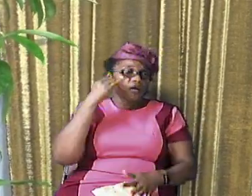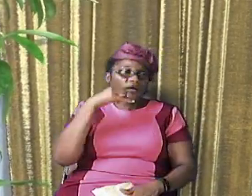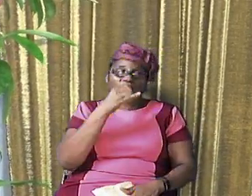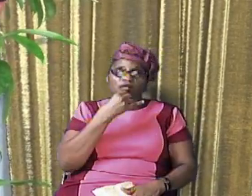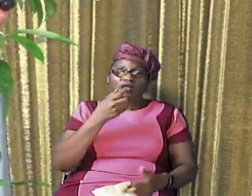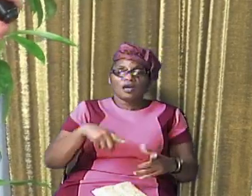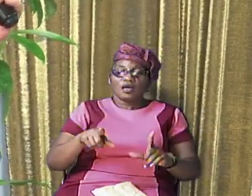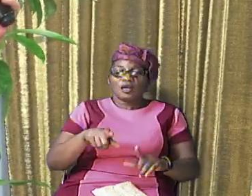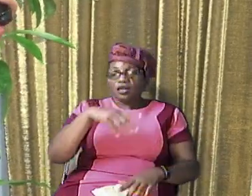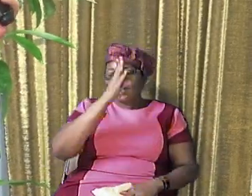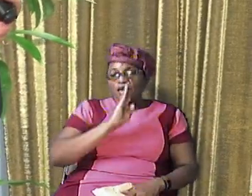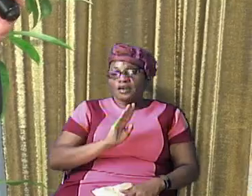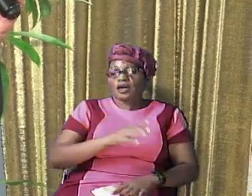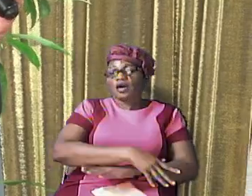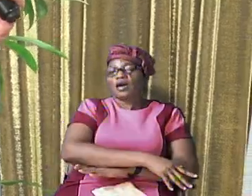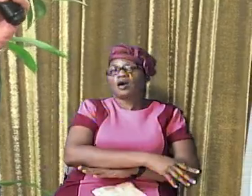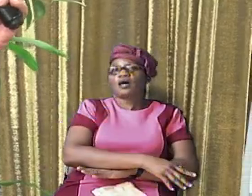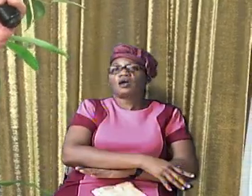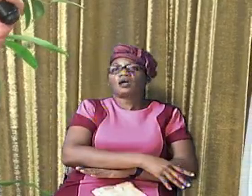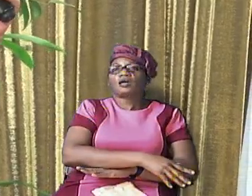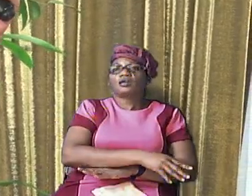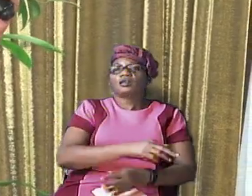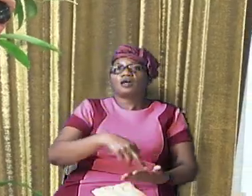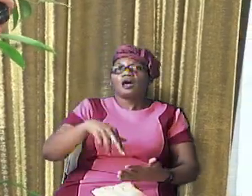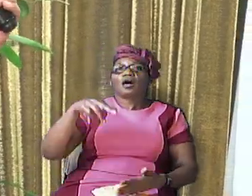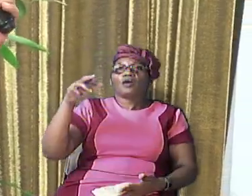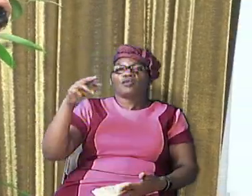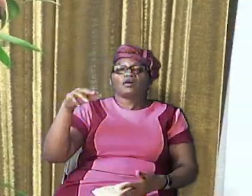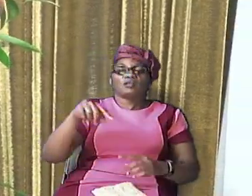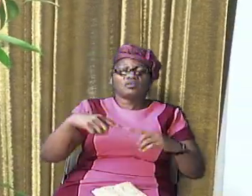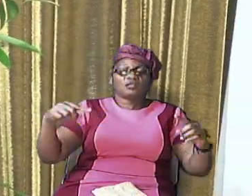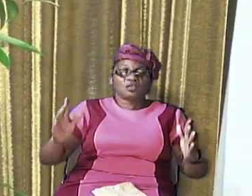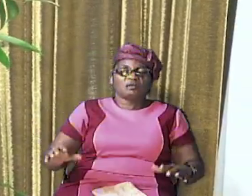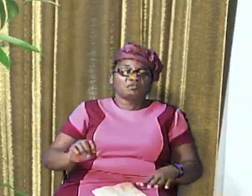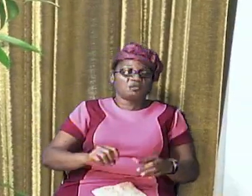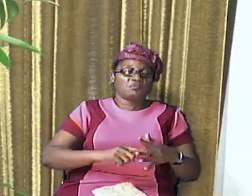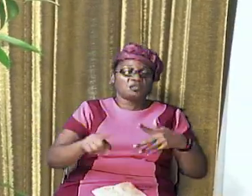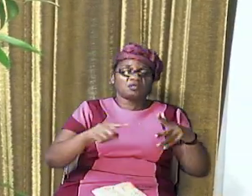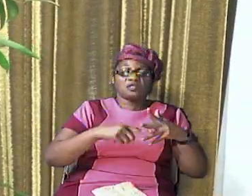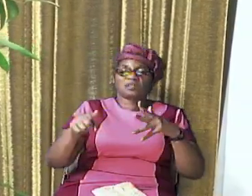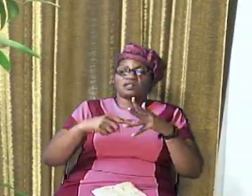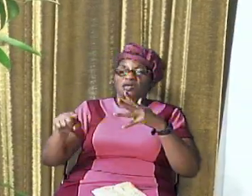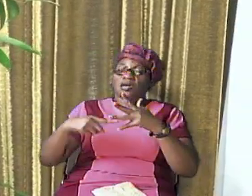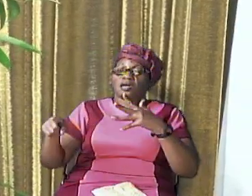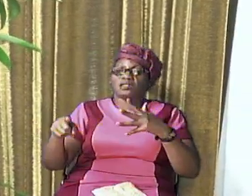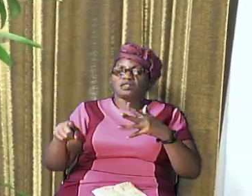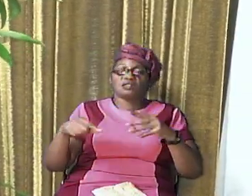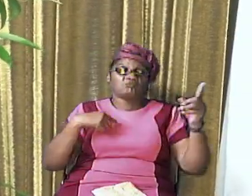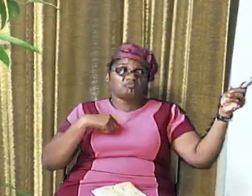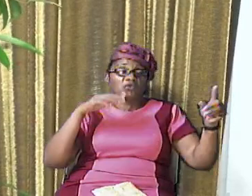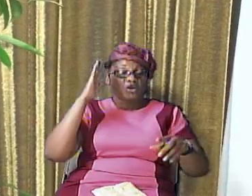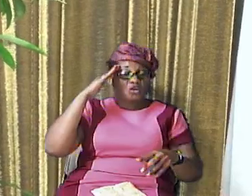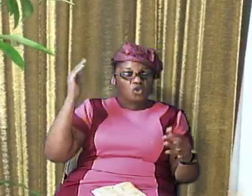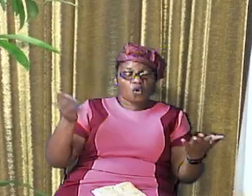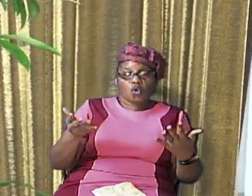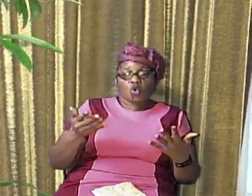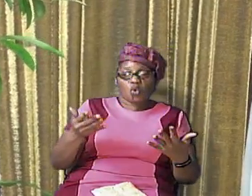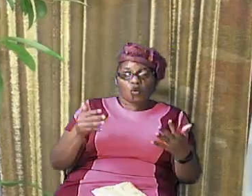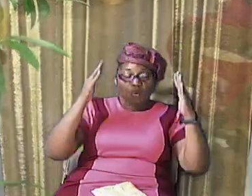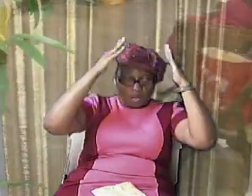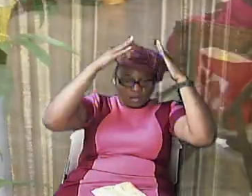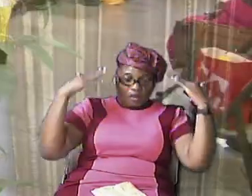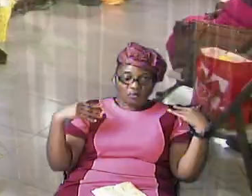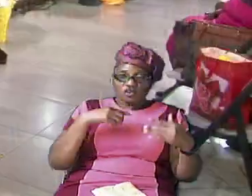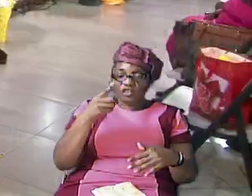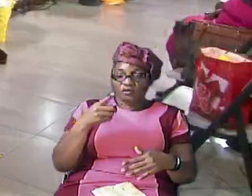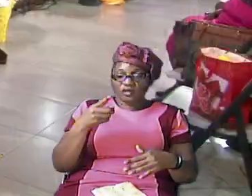let God arise and his enemies be scattered, hallelujah, I know what he's saying. That king